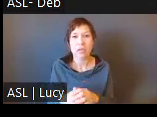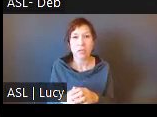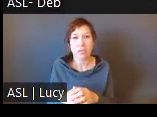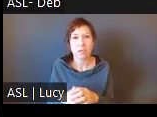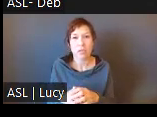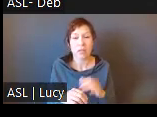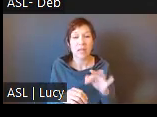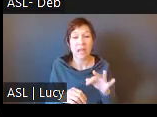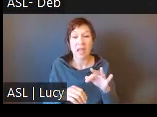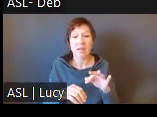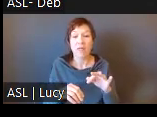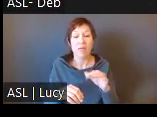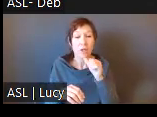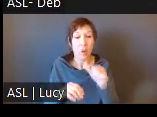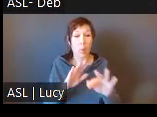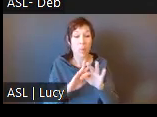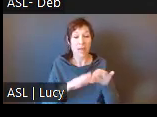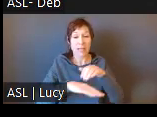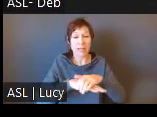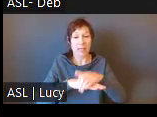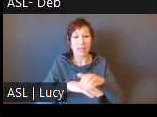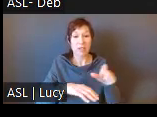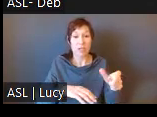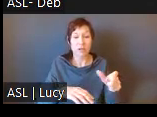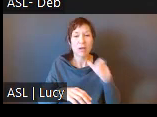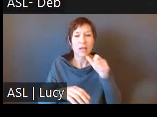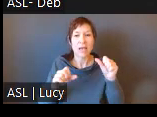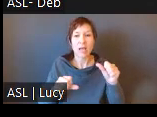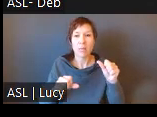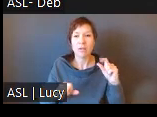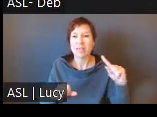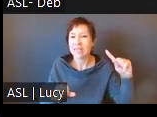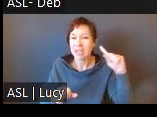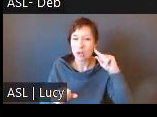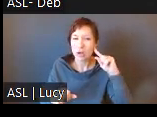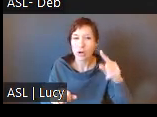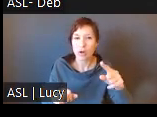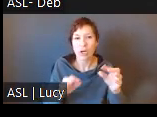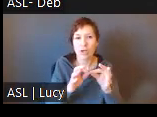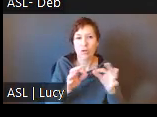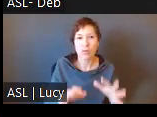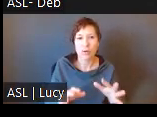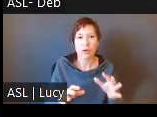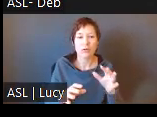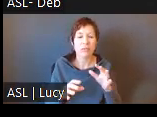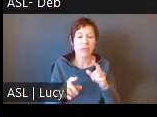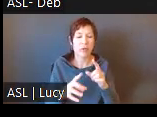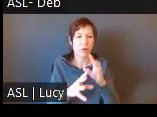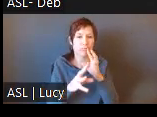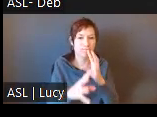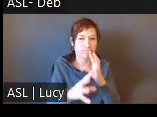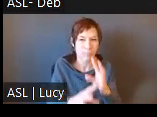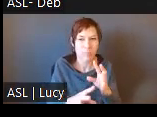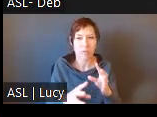be able to hear interpreters when they address the council in English. A last reminder